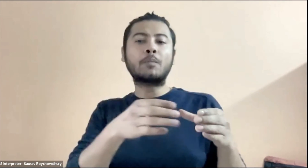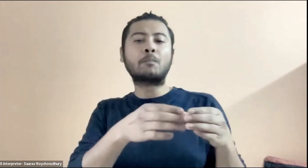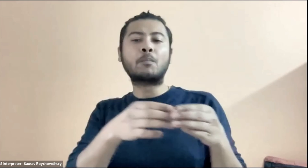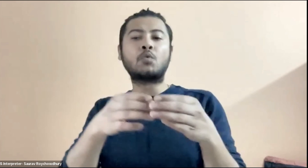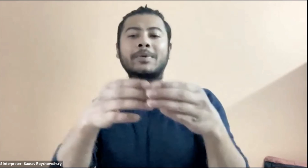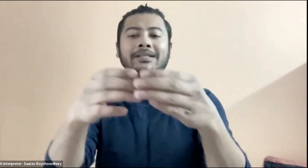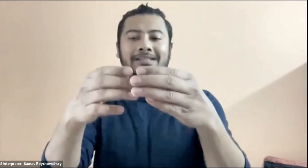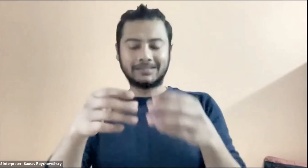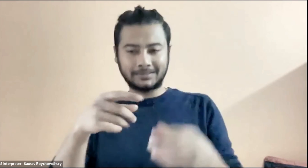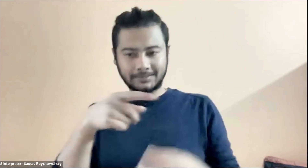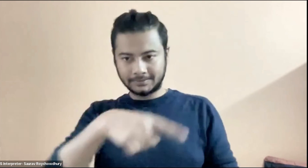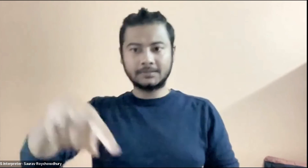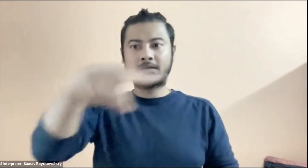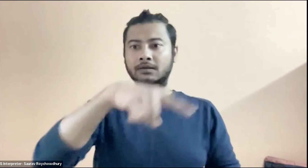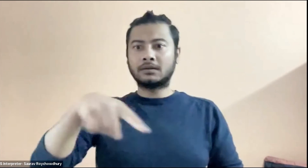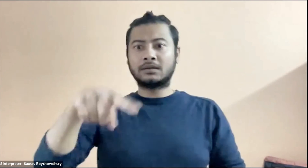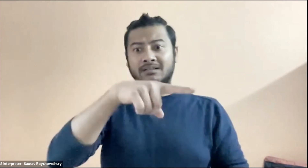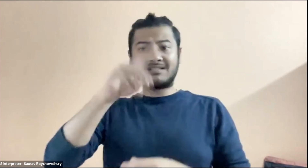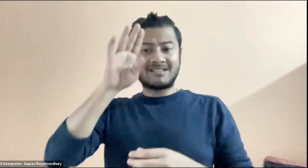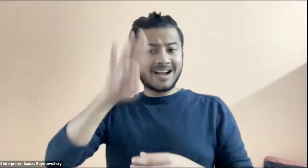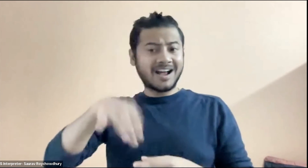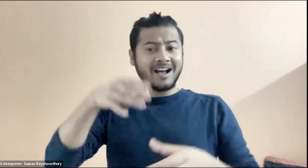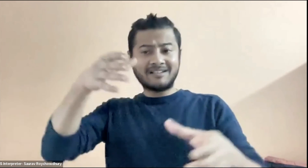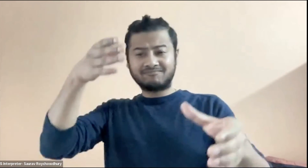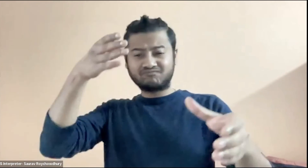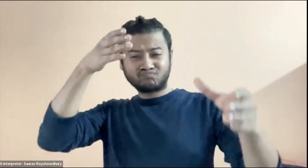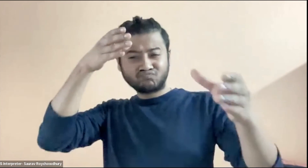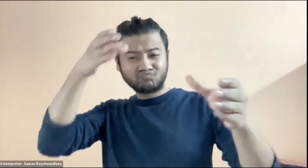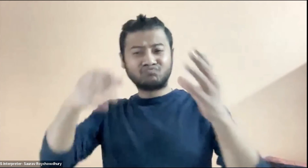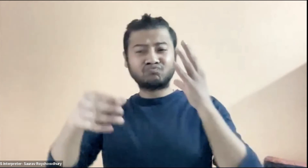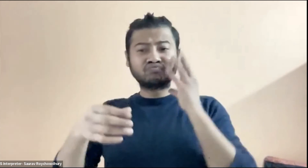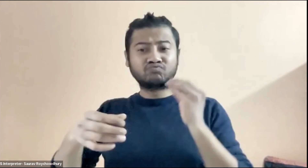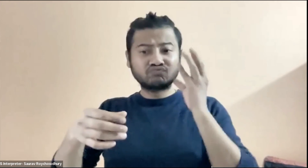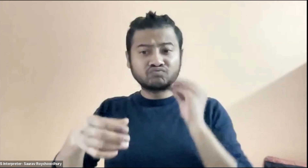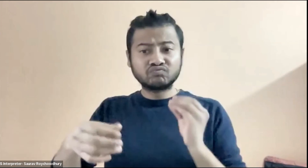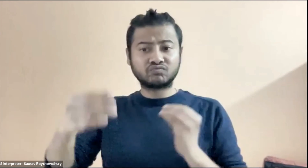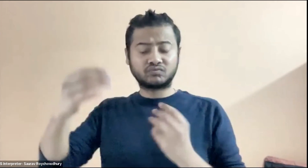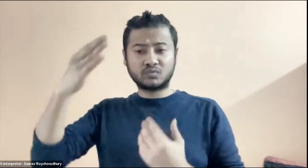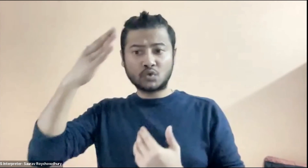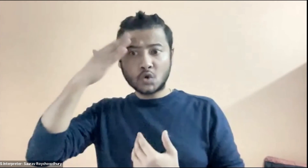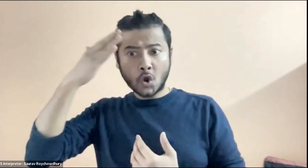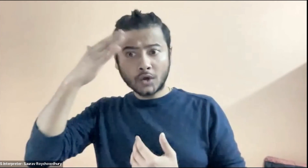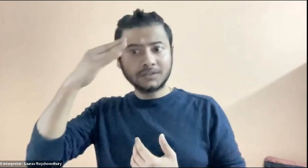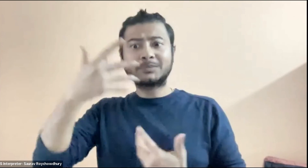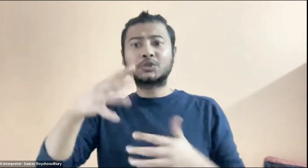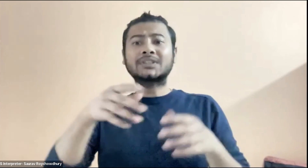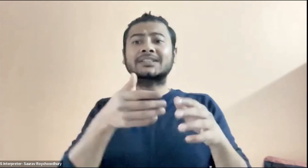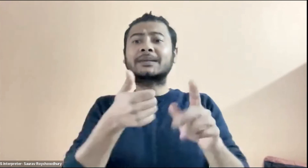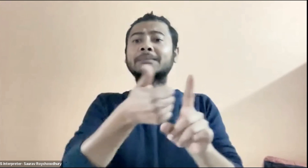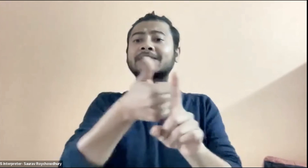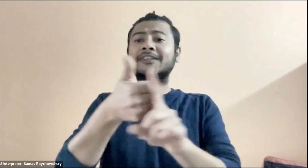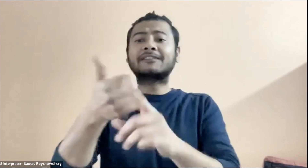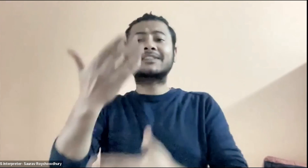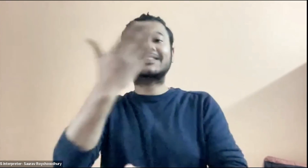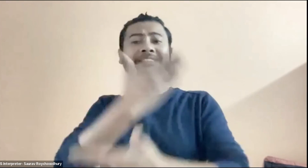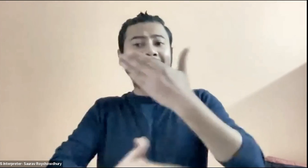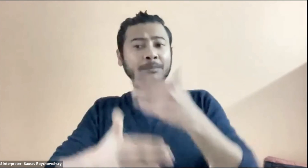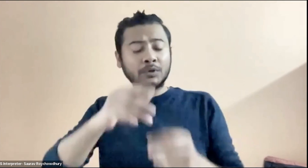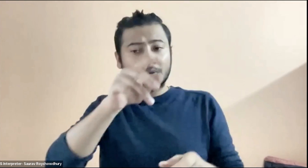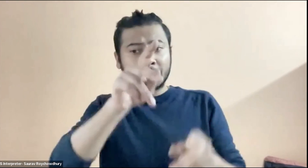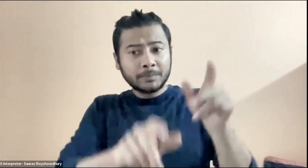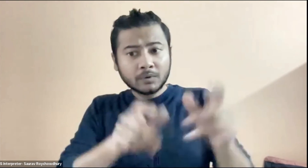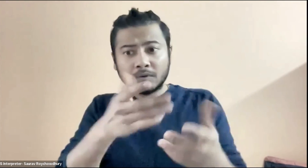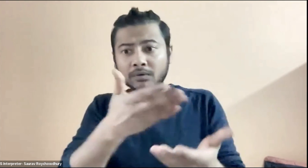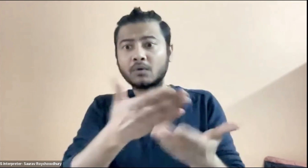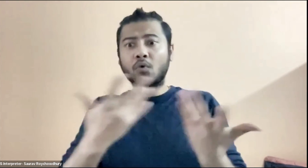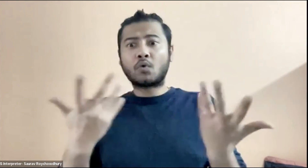great set of knowledge, and that comes out of the lived experience as well as working with our own communities